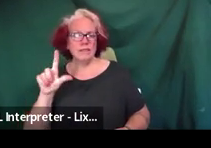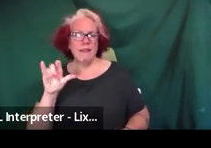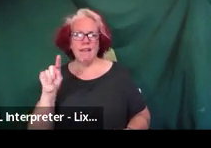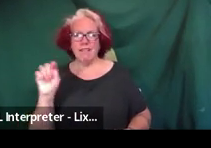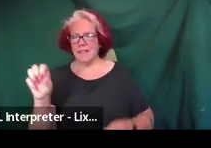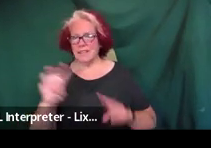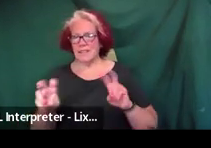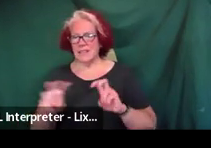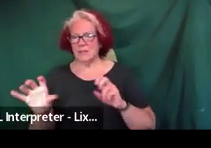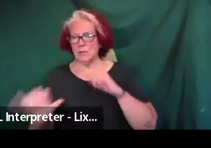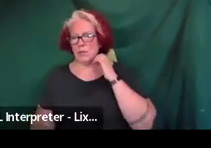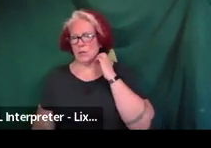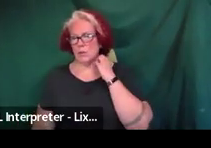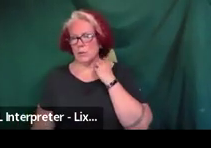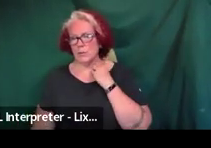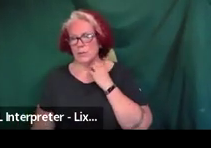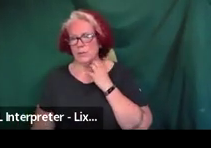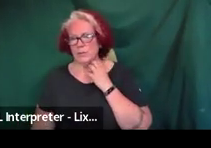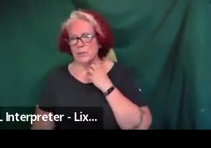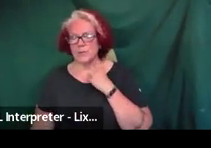as well.